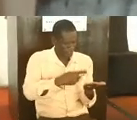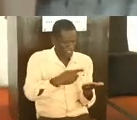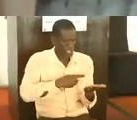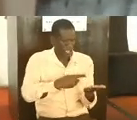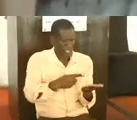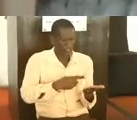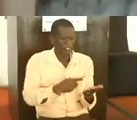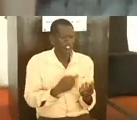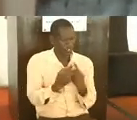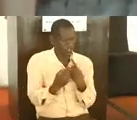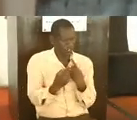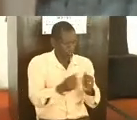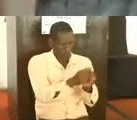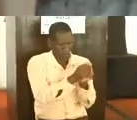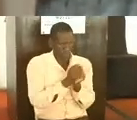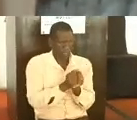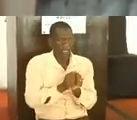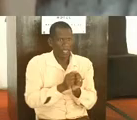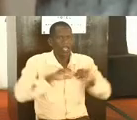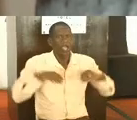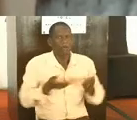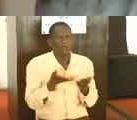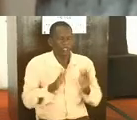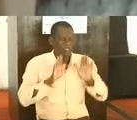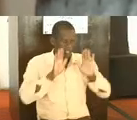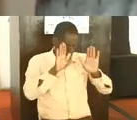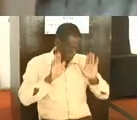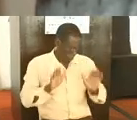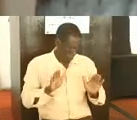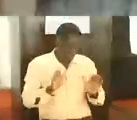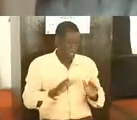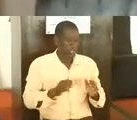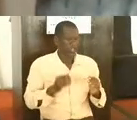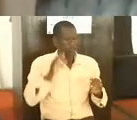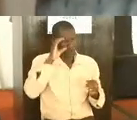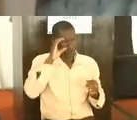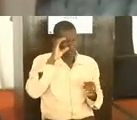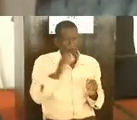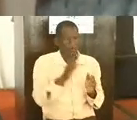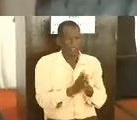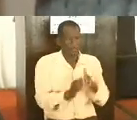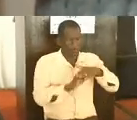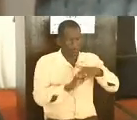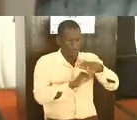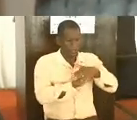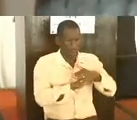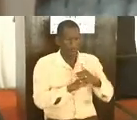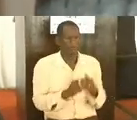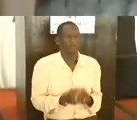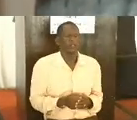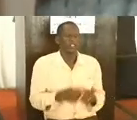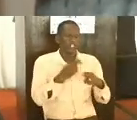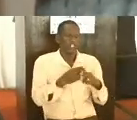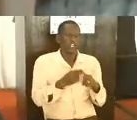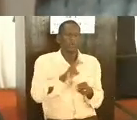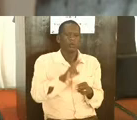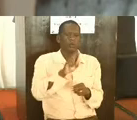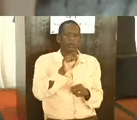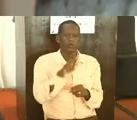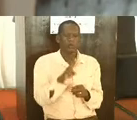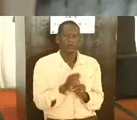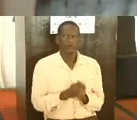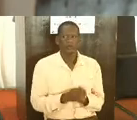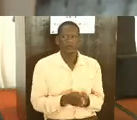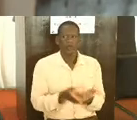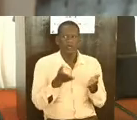discuss on this very important Concepts and Foundation called utu